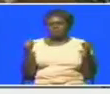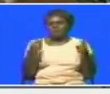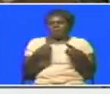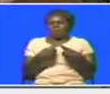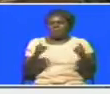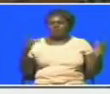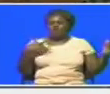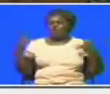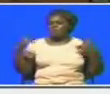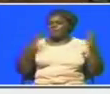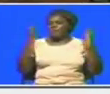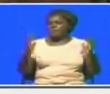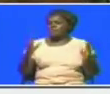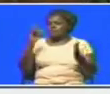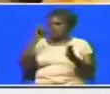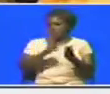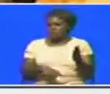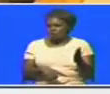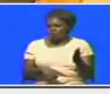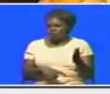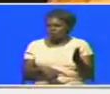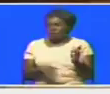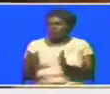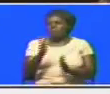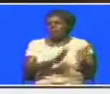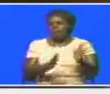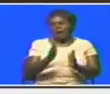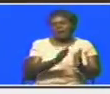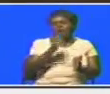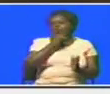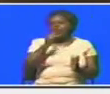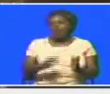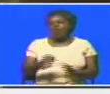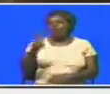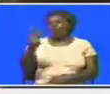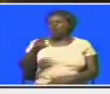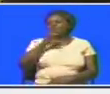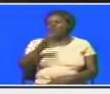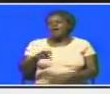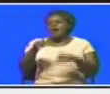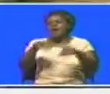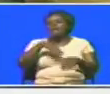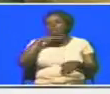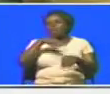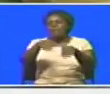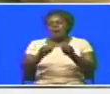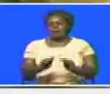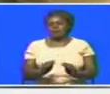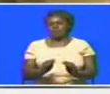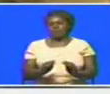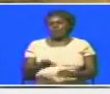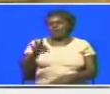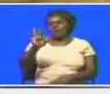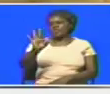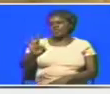her greatest concern now may not be the treatment but arrangements for her two-year-old son lying at the morgue. Her son is among the